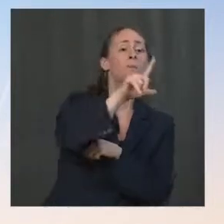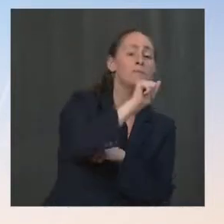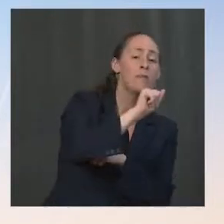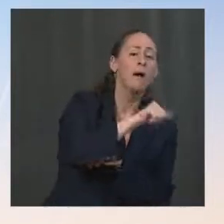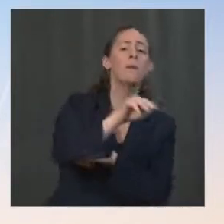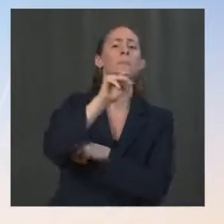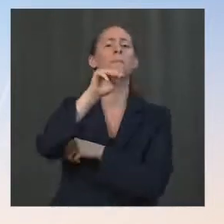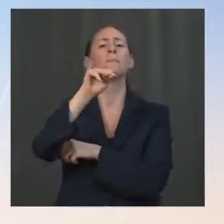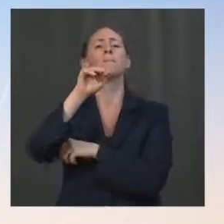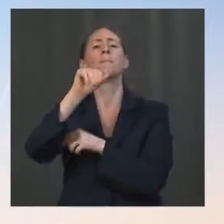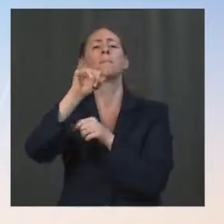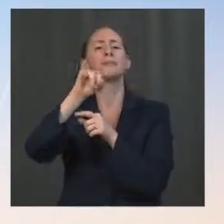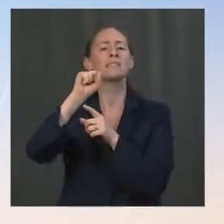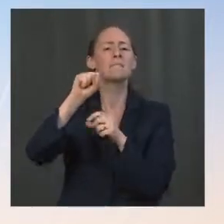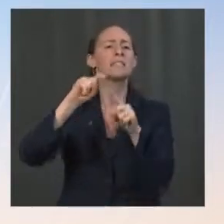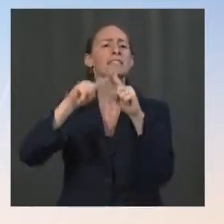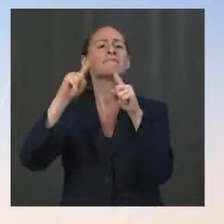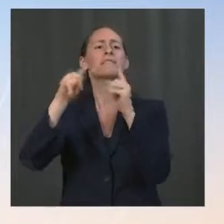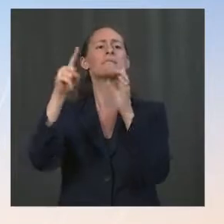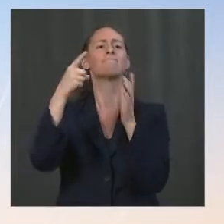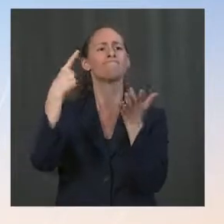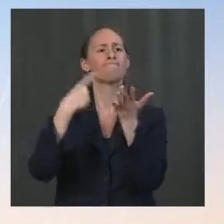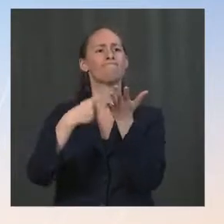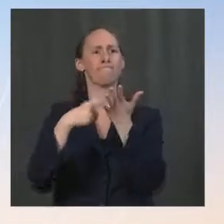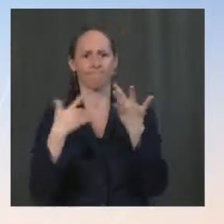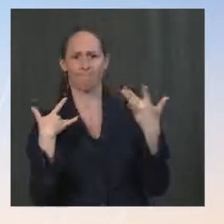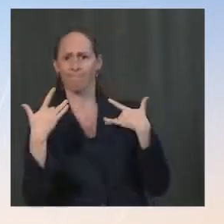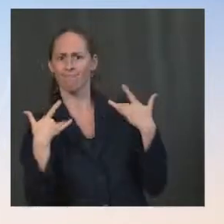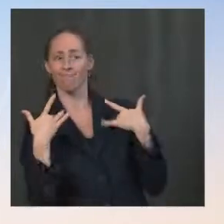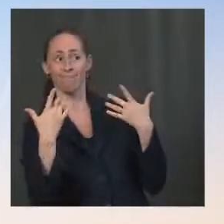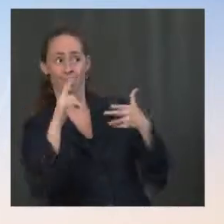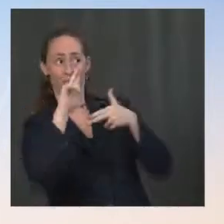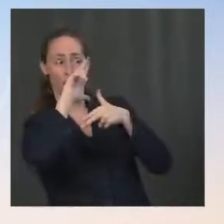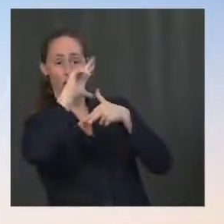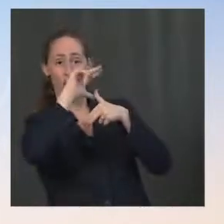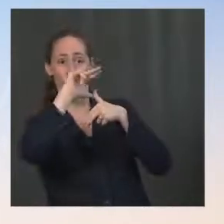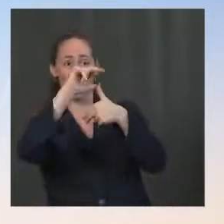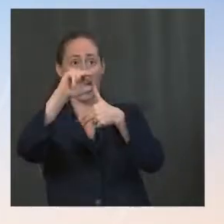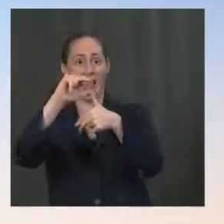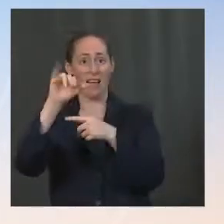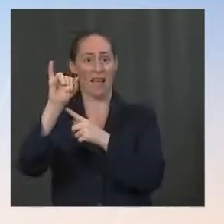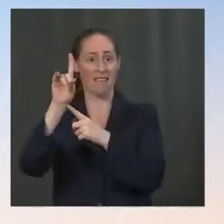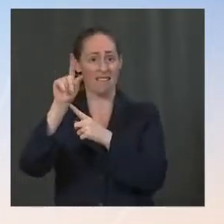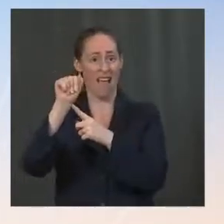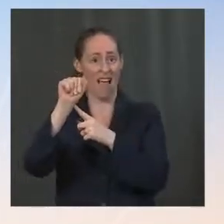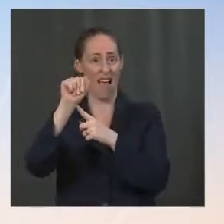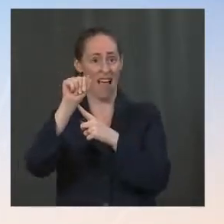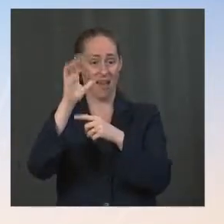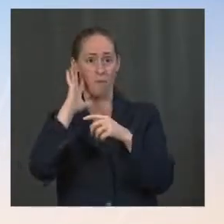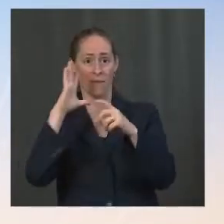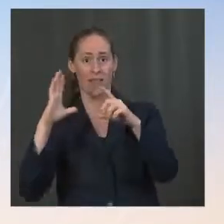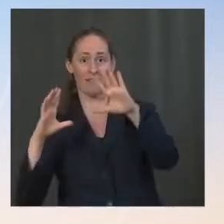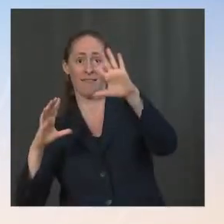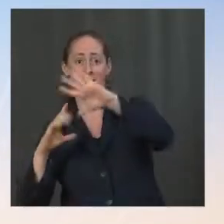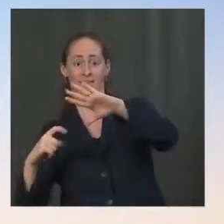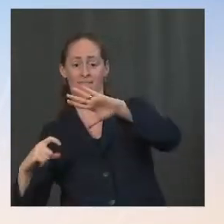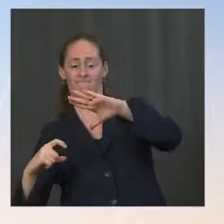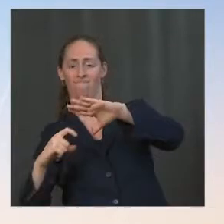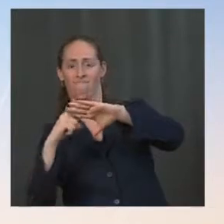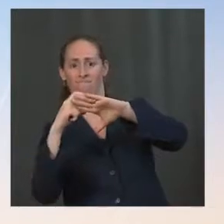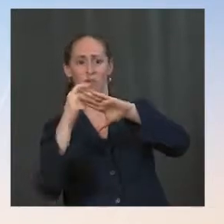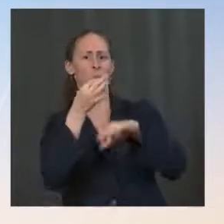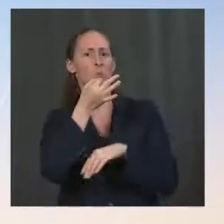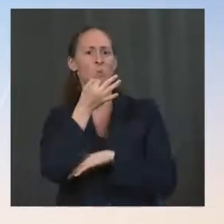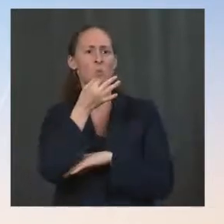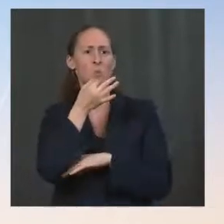Tropical Storm Ida, which is expected to make landfall on the Gulf Coast as a major hurricane on Sunday. As some of you may know, Sunday is the